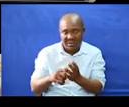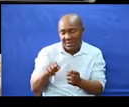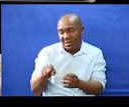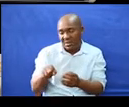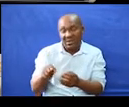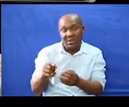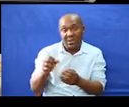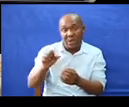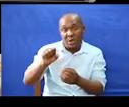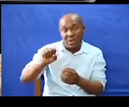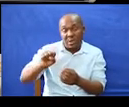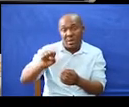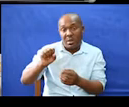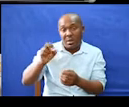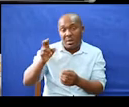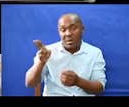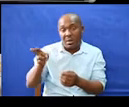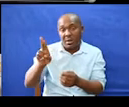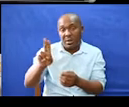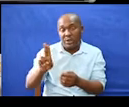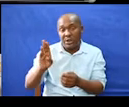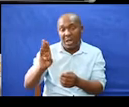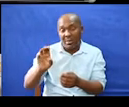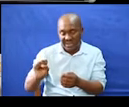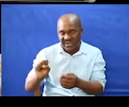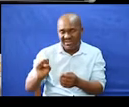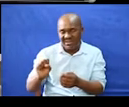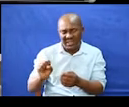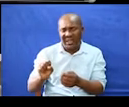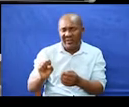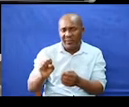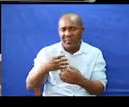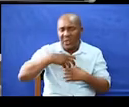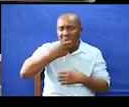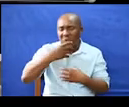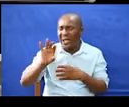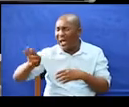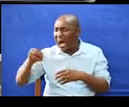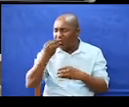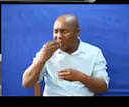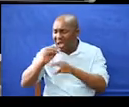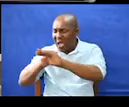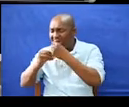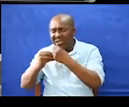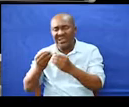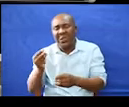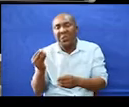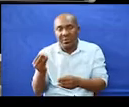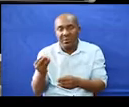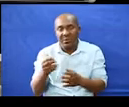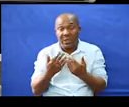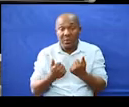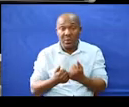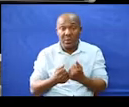little compared to the number of organisms which fed on. And this created the so-called